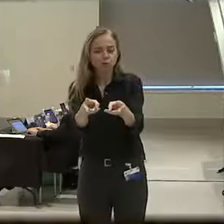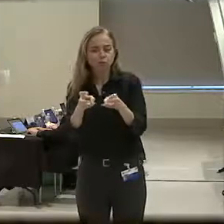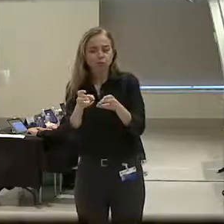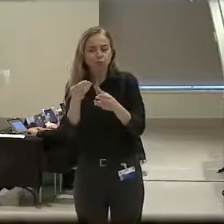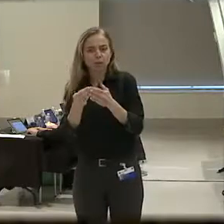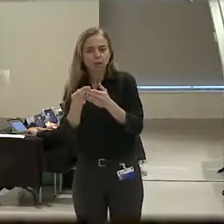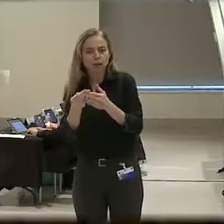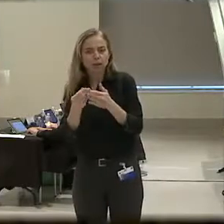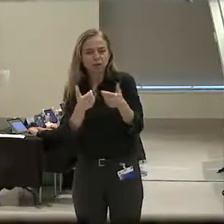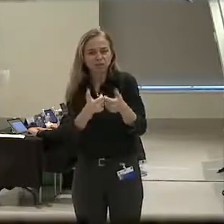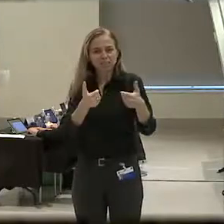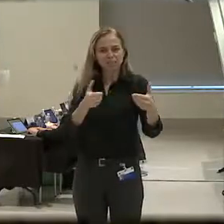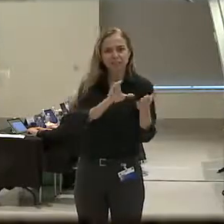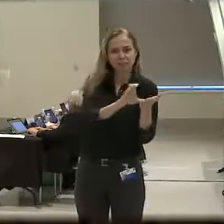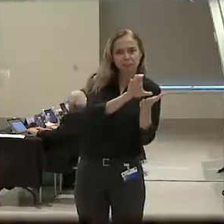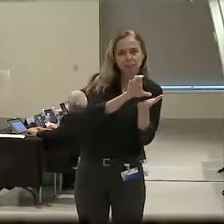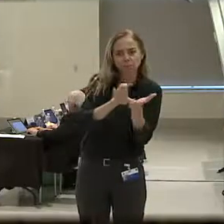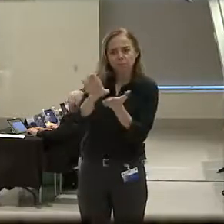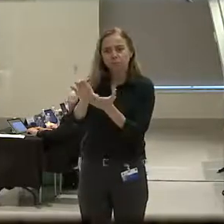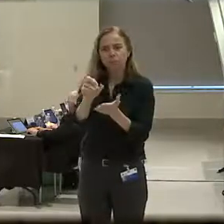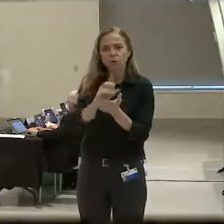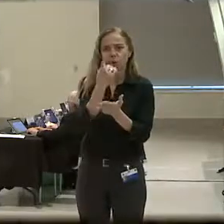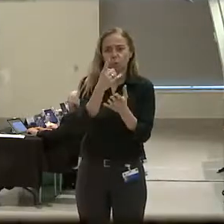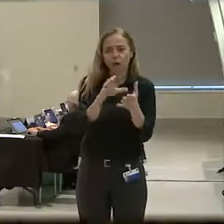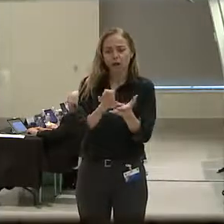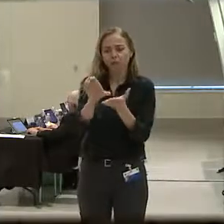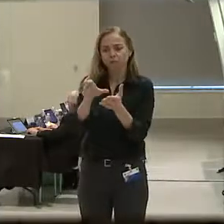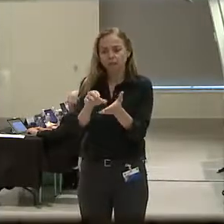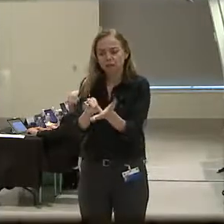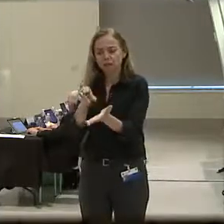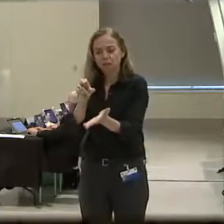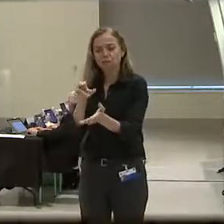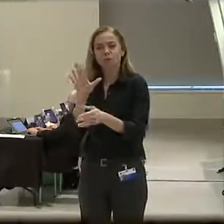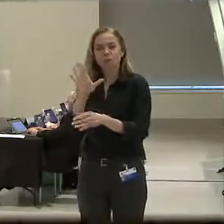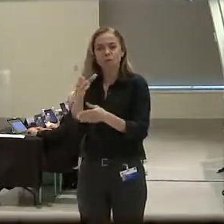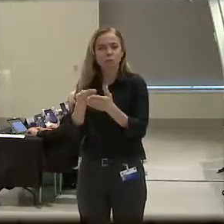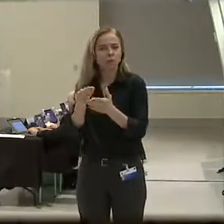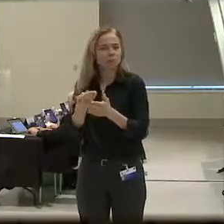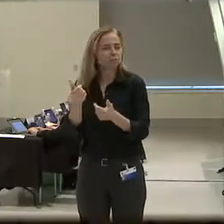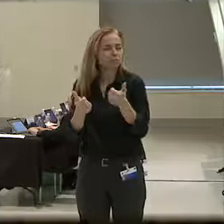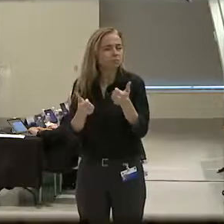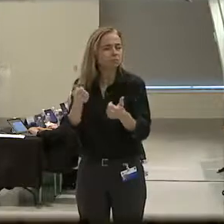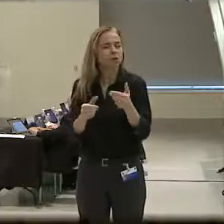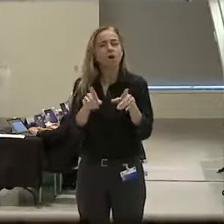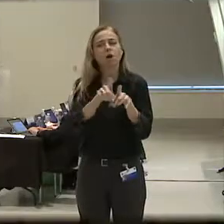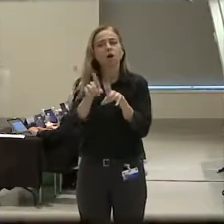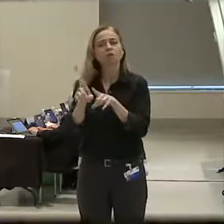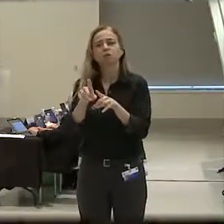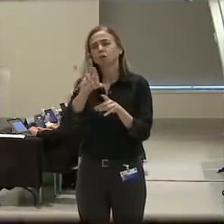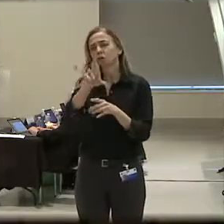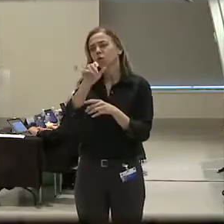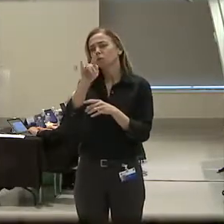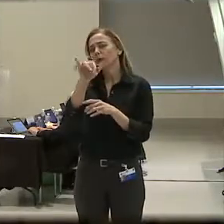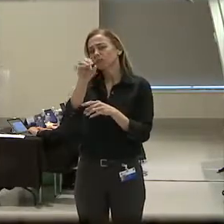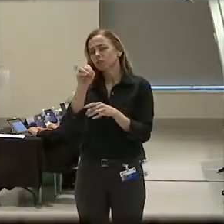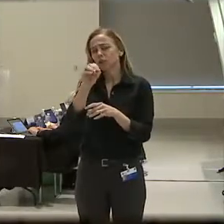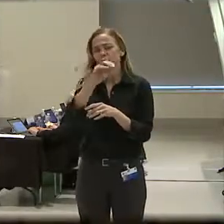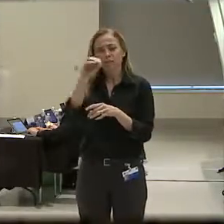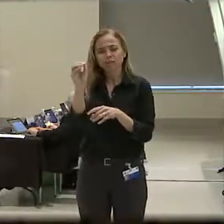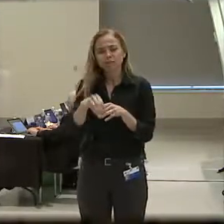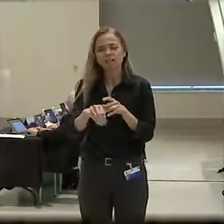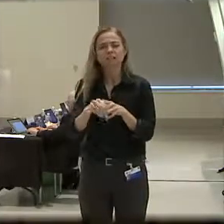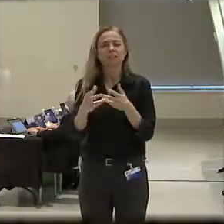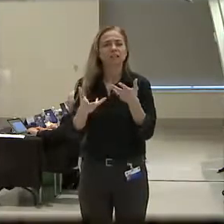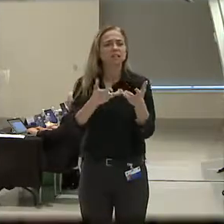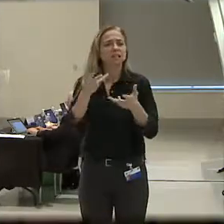commission, or are they two separate budgets? That's the first question. And then the second question is there some ratio any of you can give us, some kind of, and